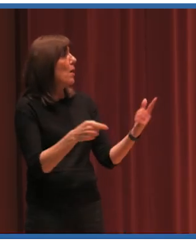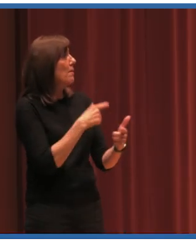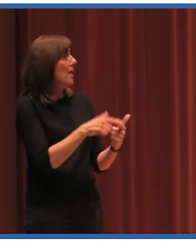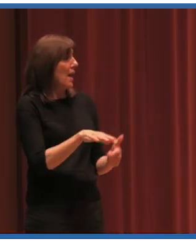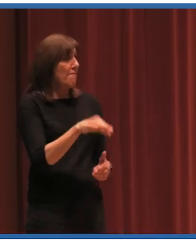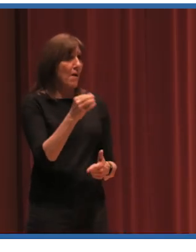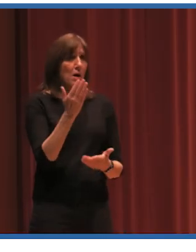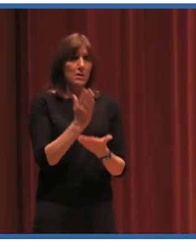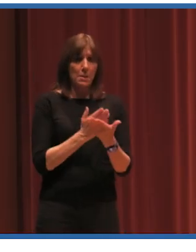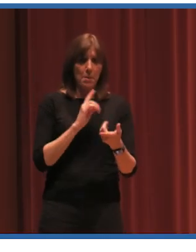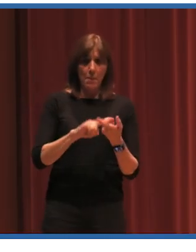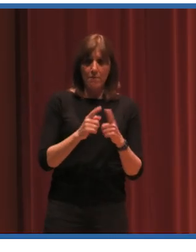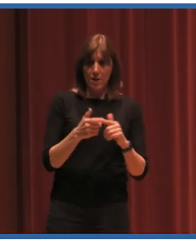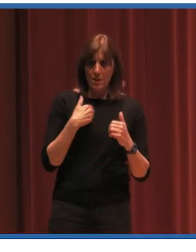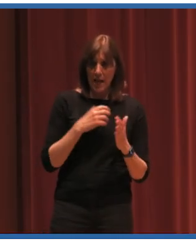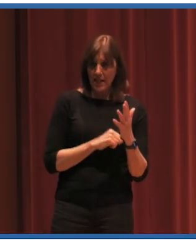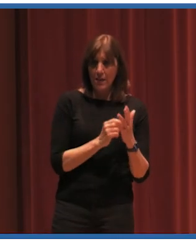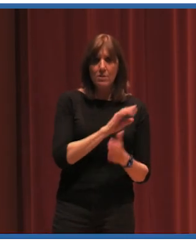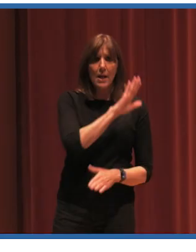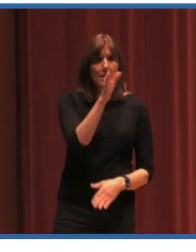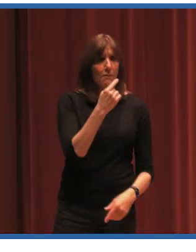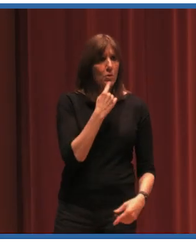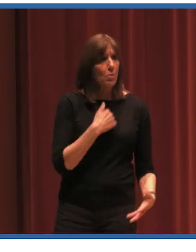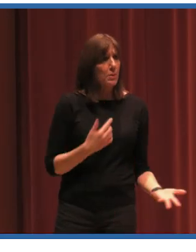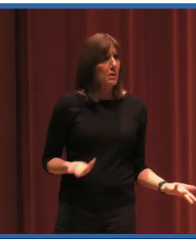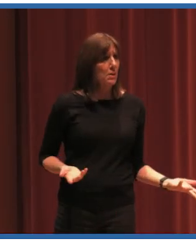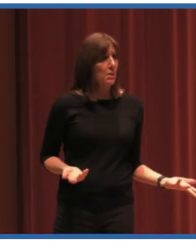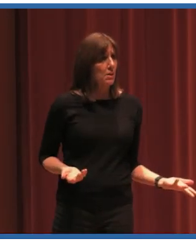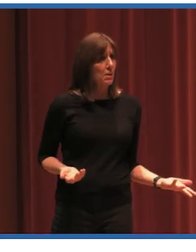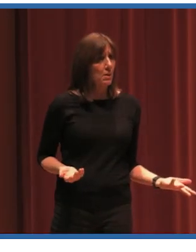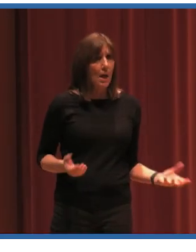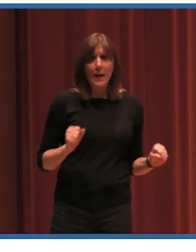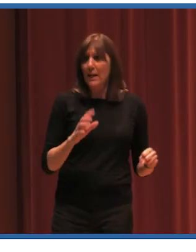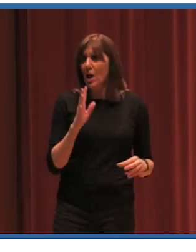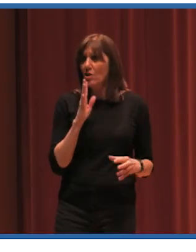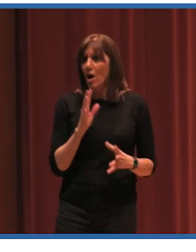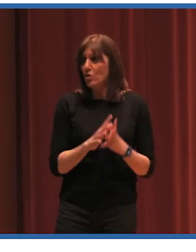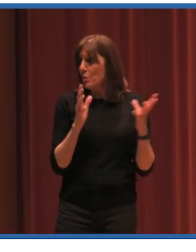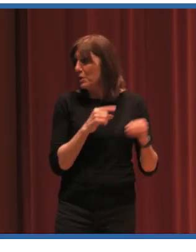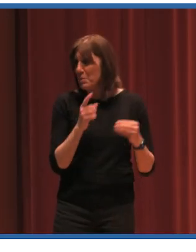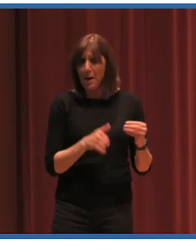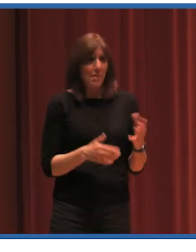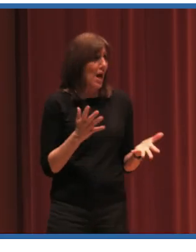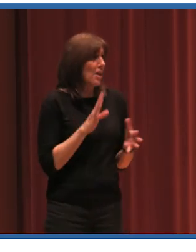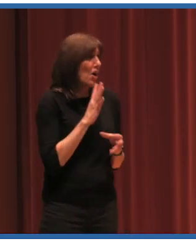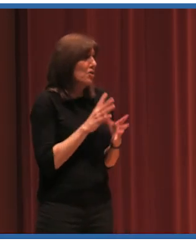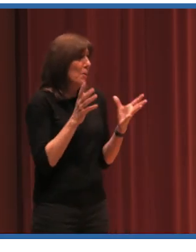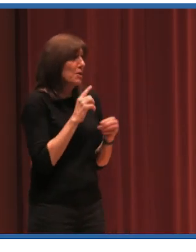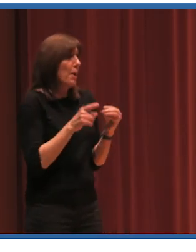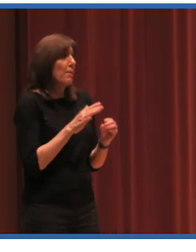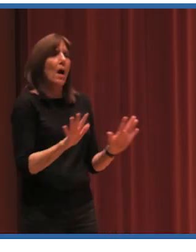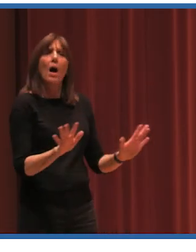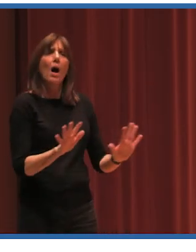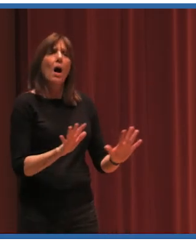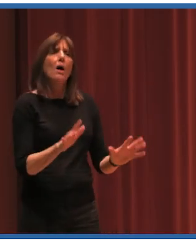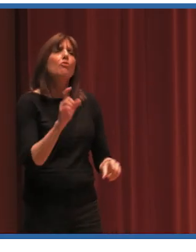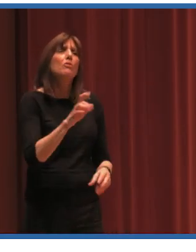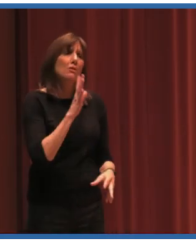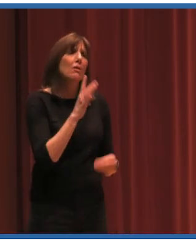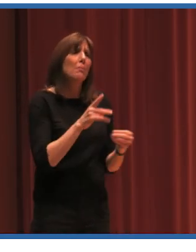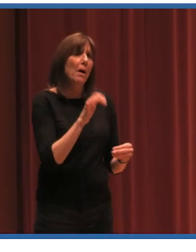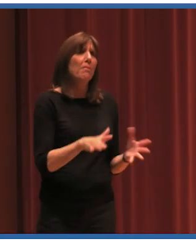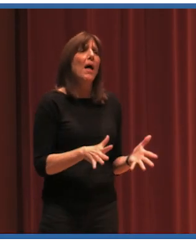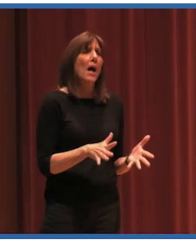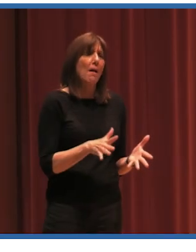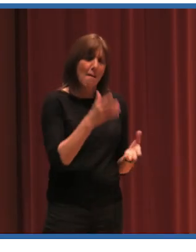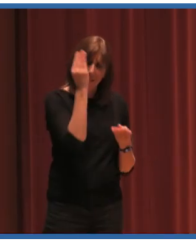never said anything. It made me think, am I talking about it too much? But that is my purpose, to let people know